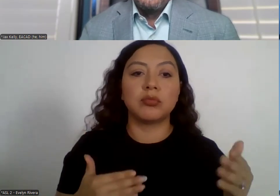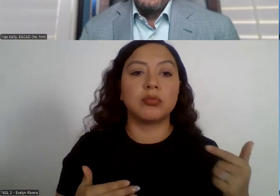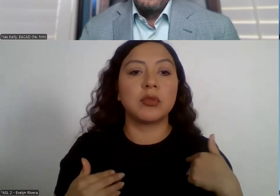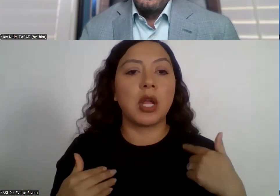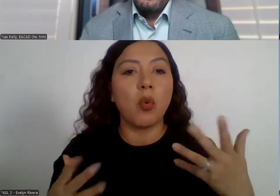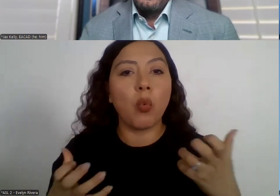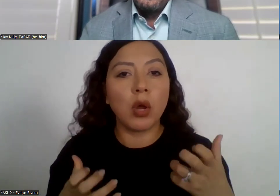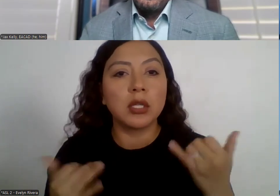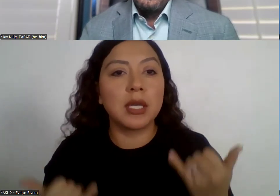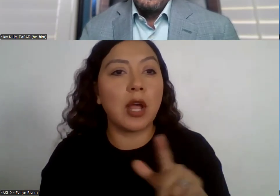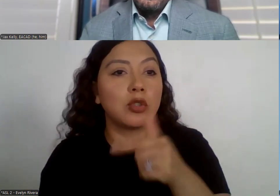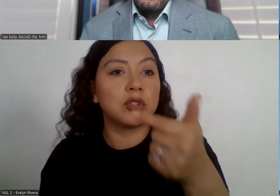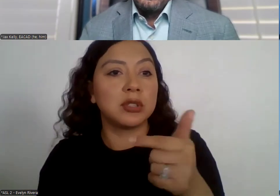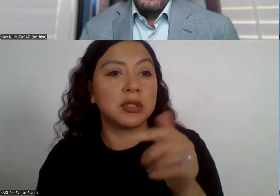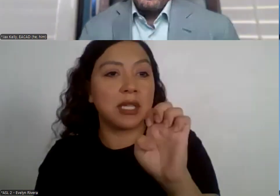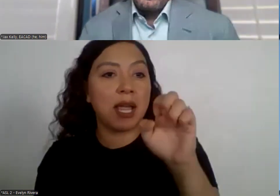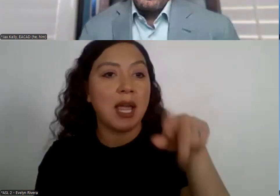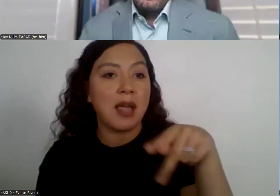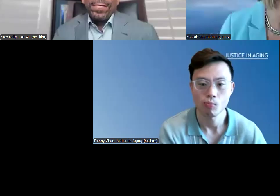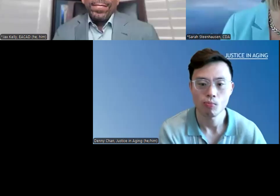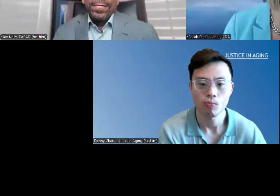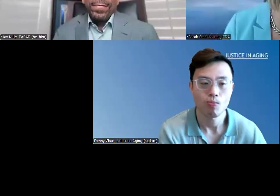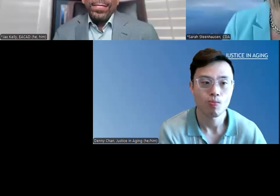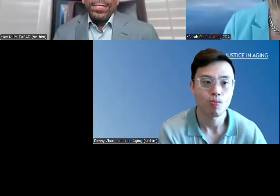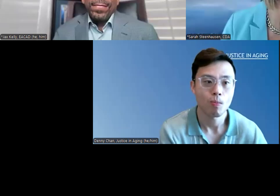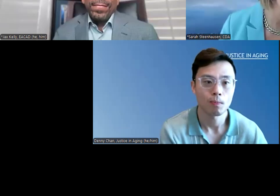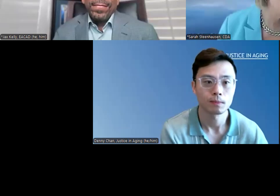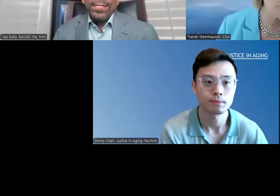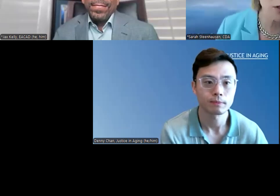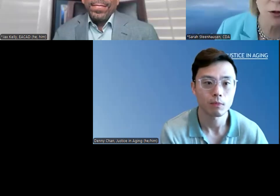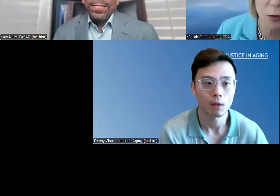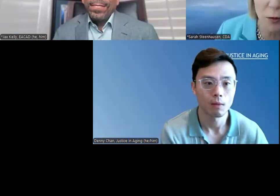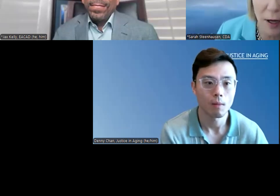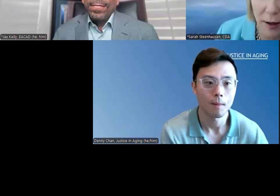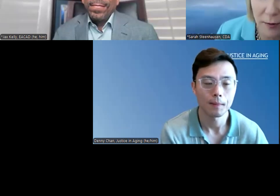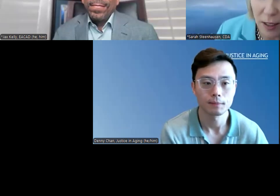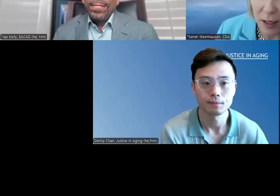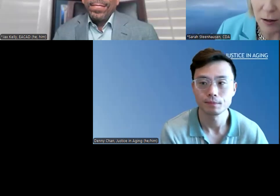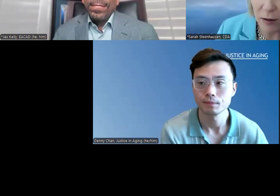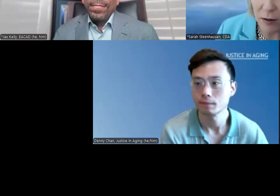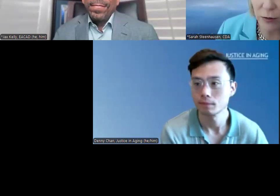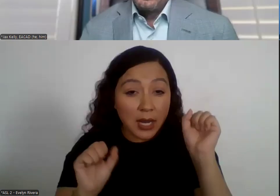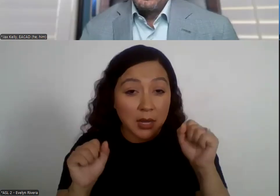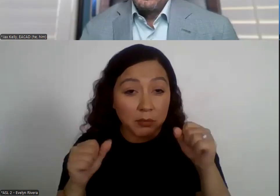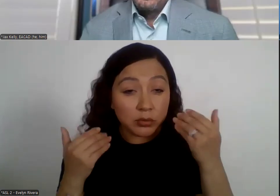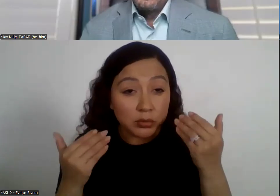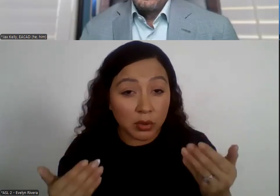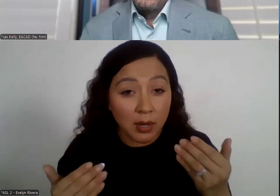and also from Jose Montoya and Maria, if you're able to come